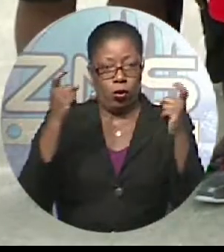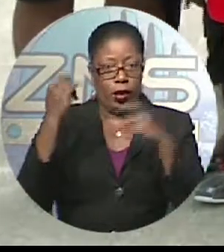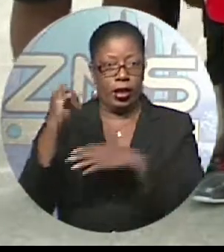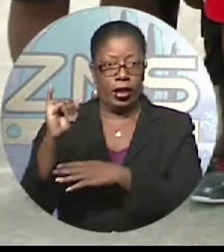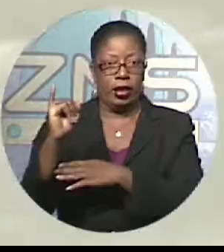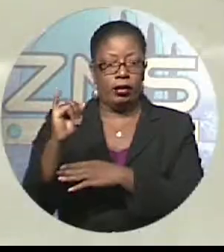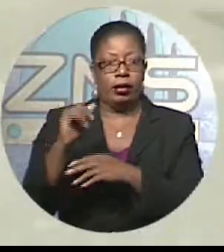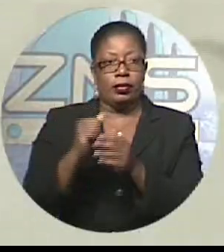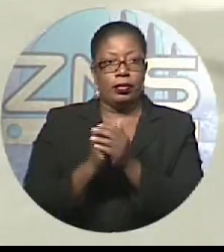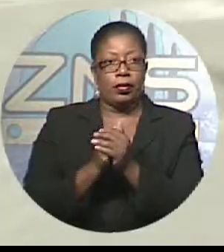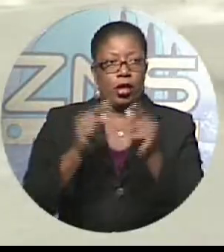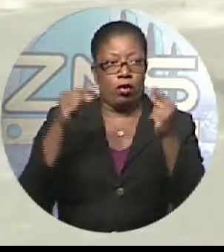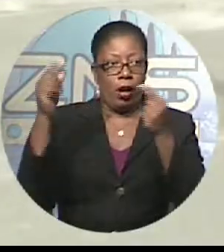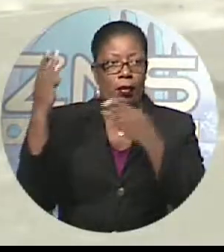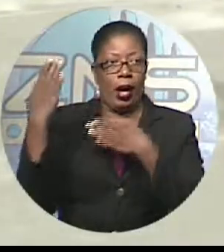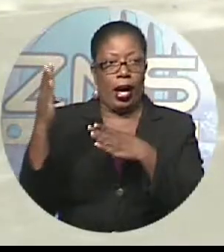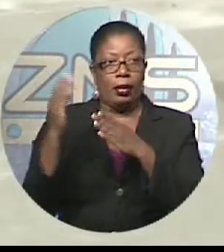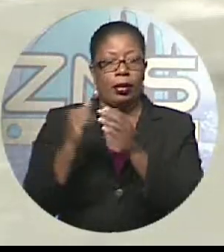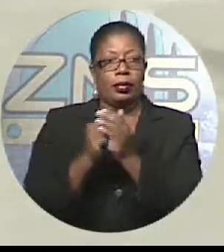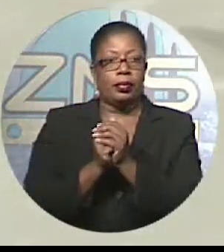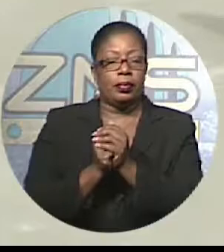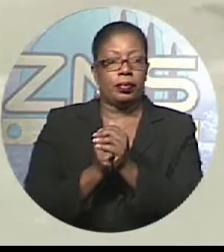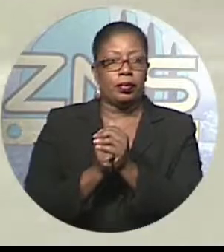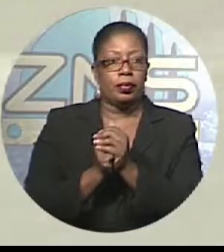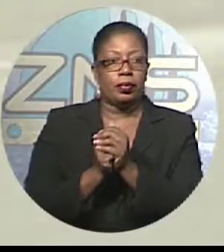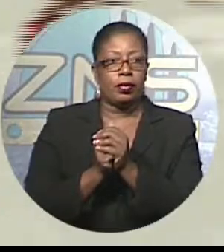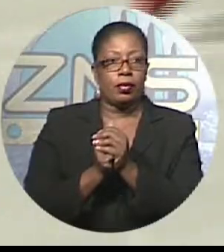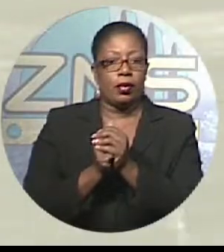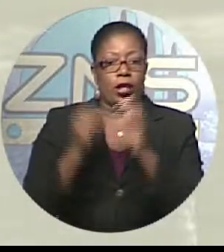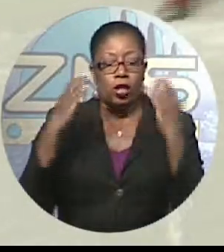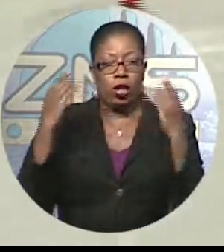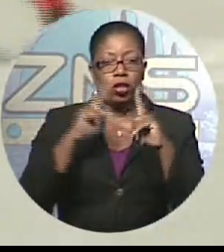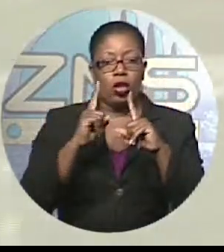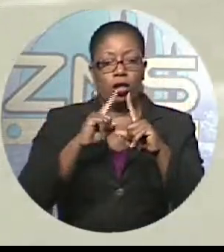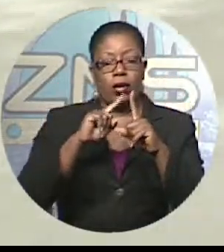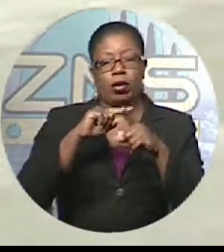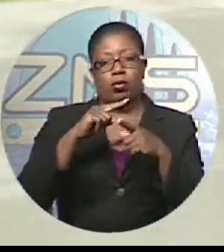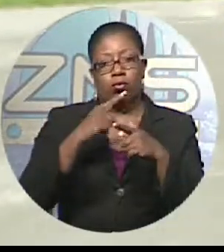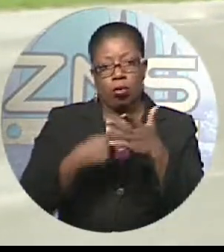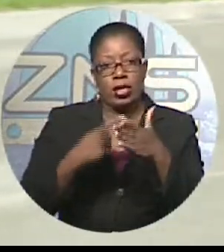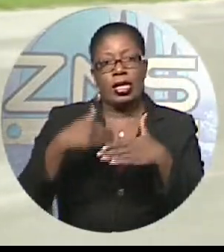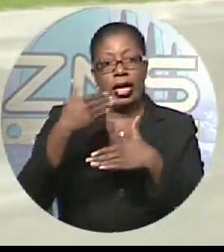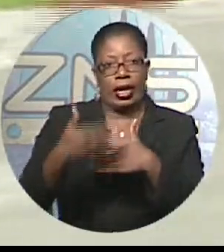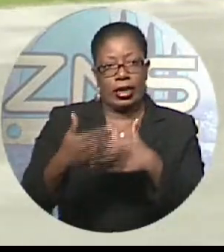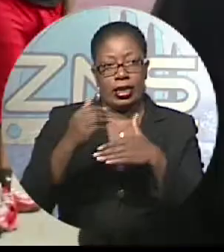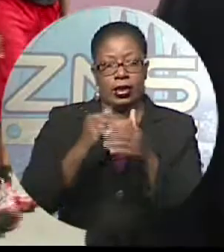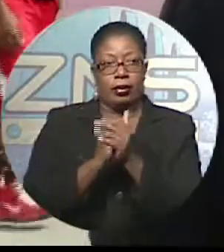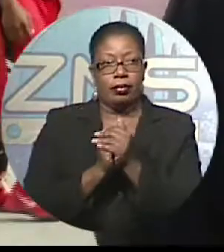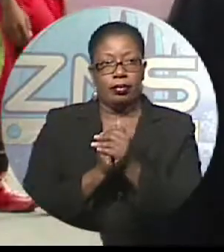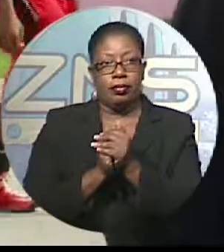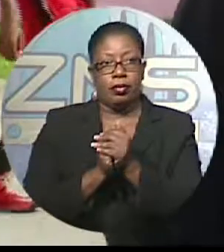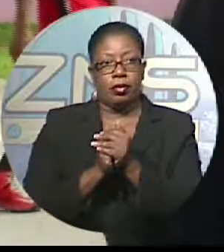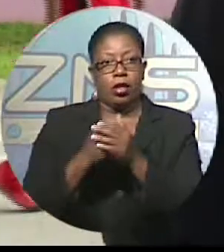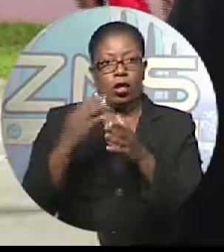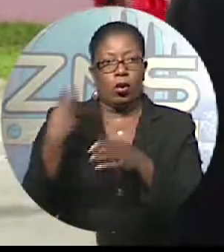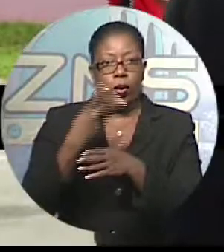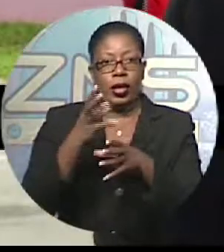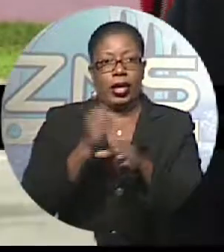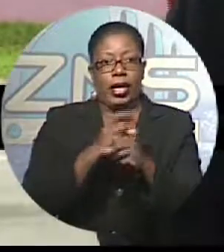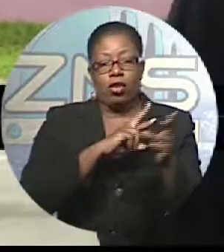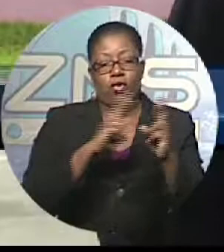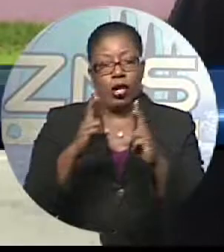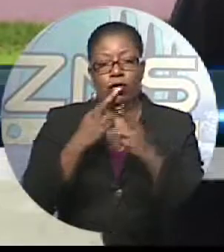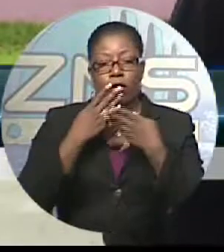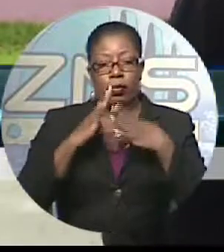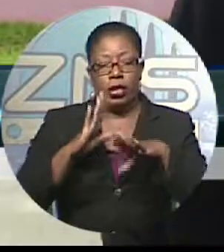in Grand Bahama, and Coach Maurice Fawkes talks about what's up next on their schedule. We're getting ready for focusing on peace on the streets